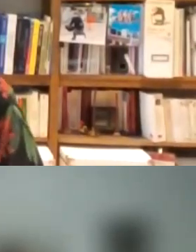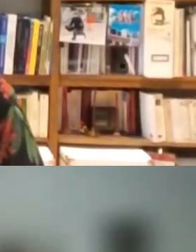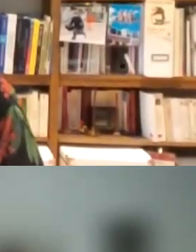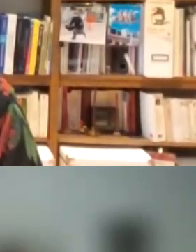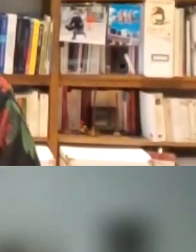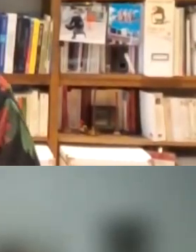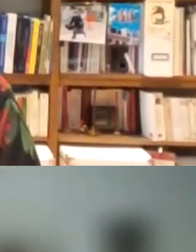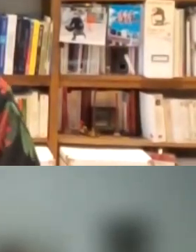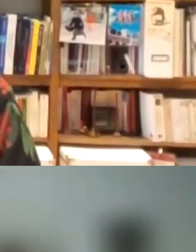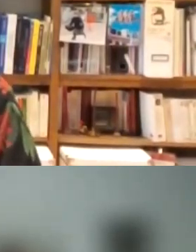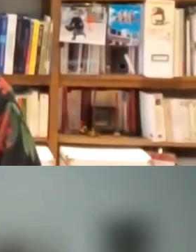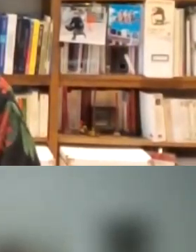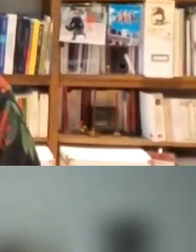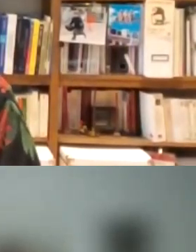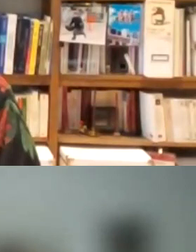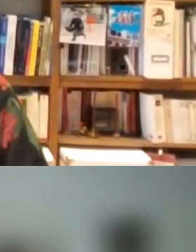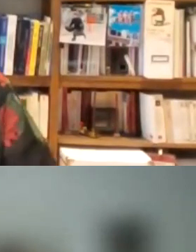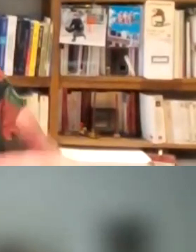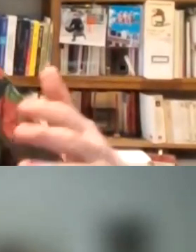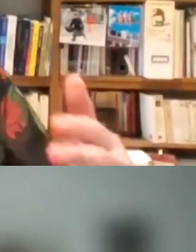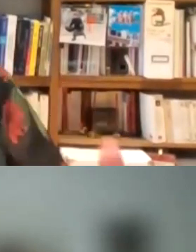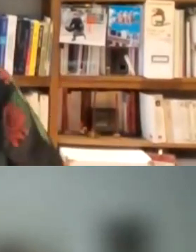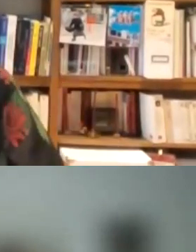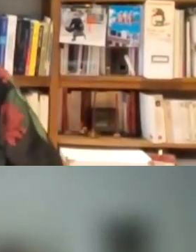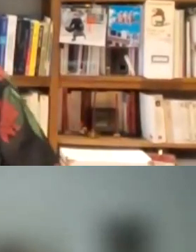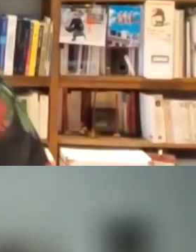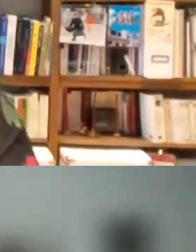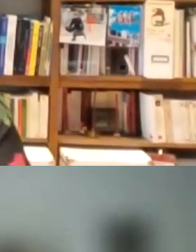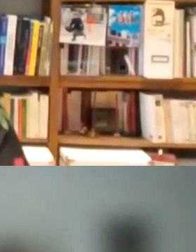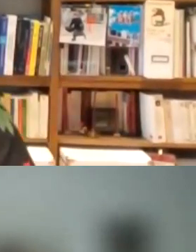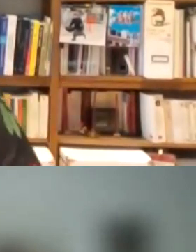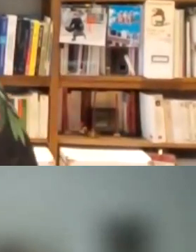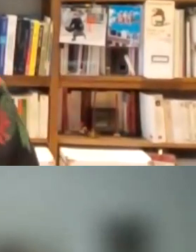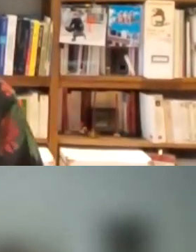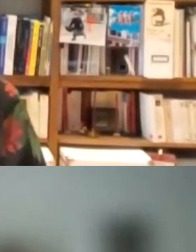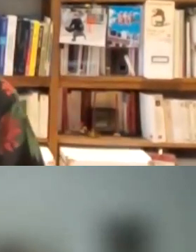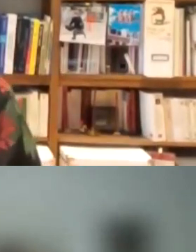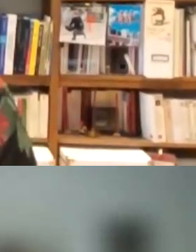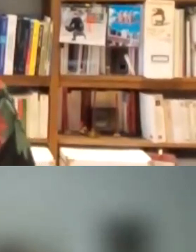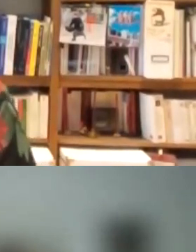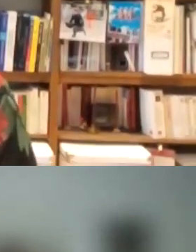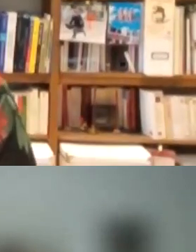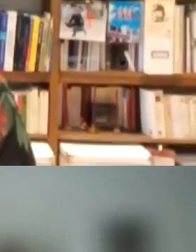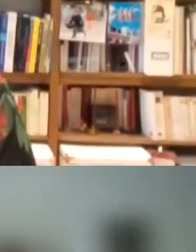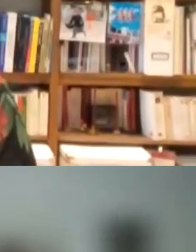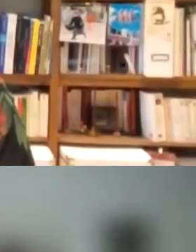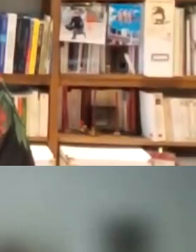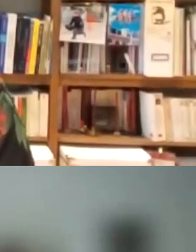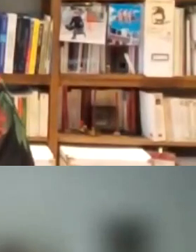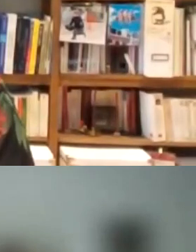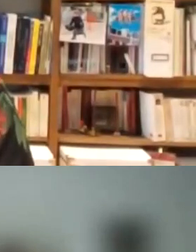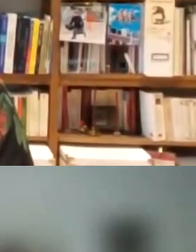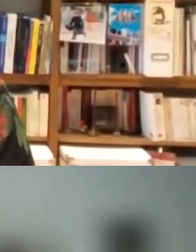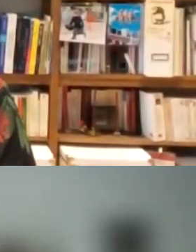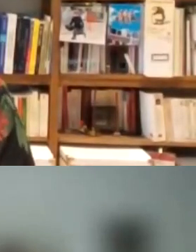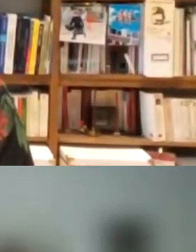and prejudice, but on their own way, and sometimes was short term and long term. So we really documented it